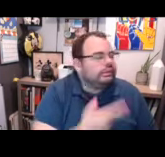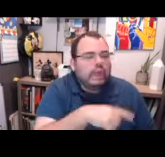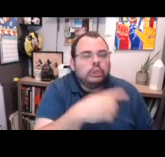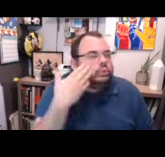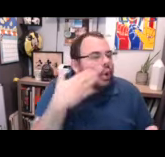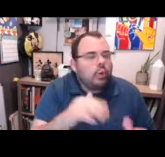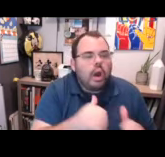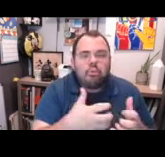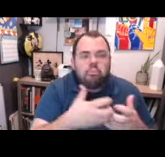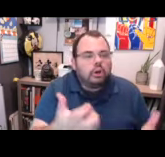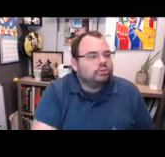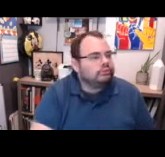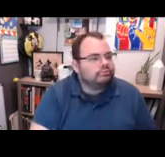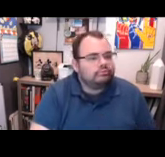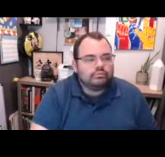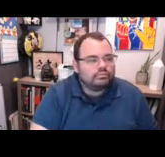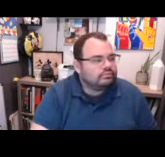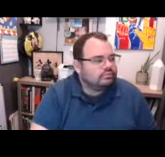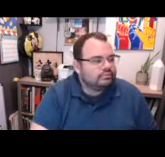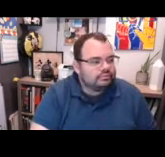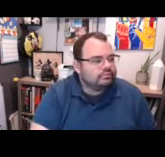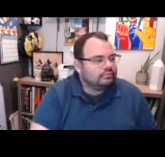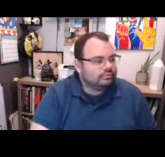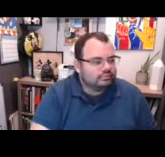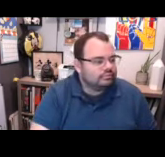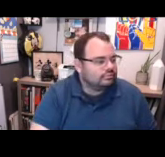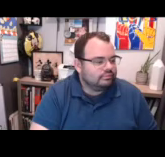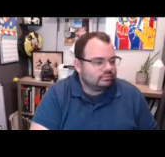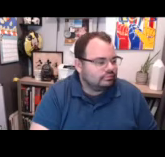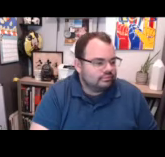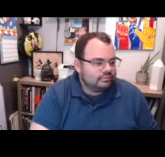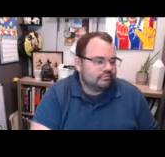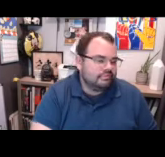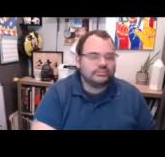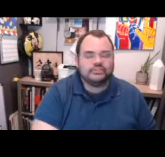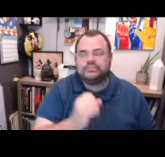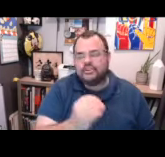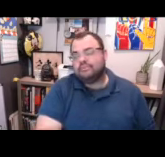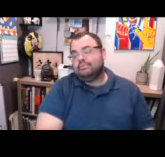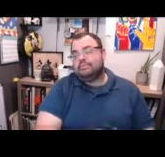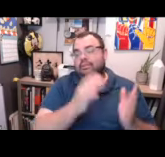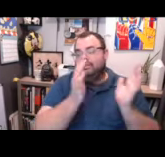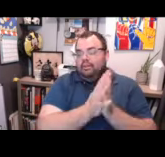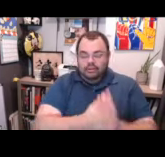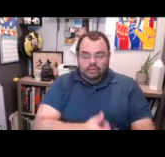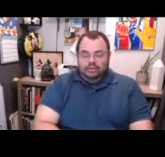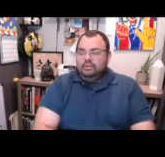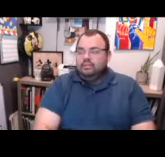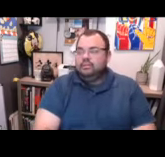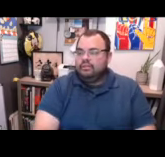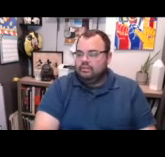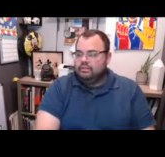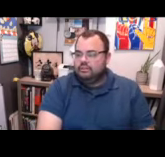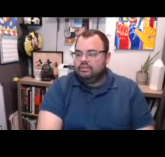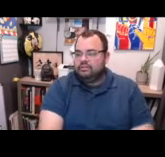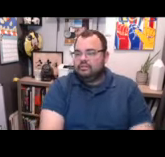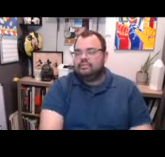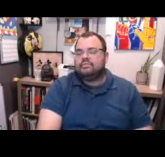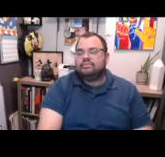I don't think they know how grateful I am. It's just I've been able to get to this point.